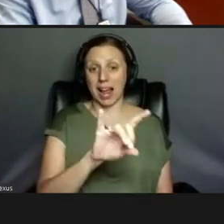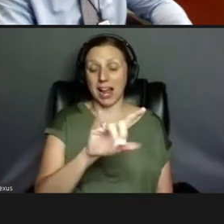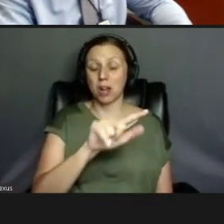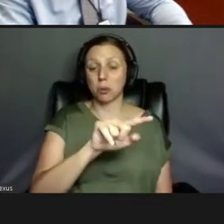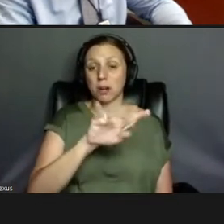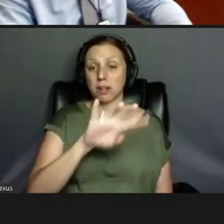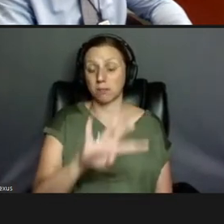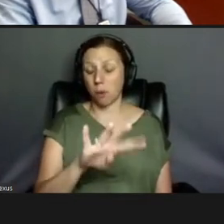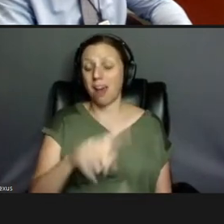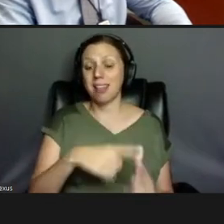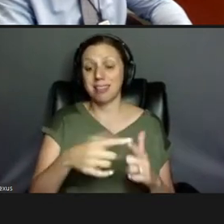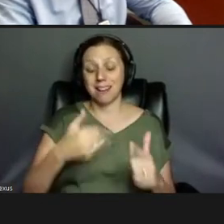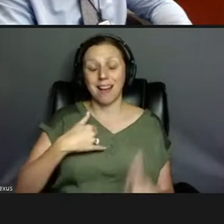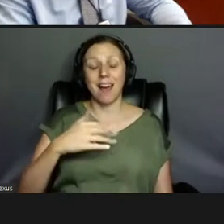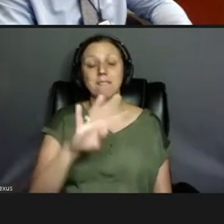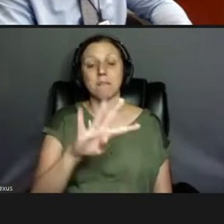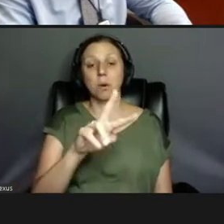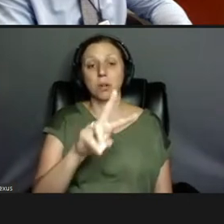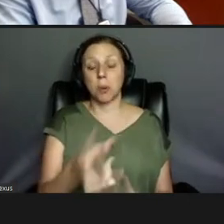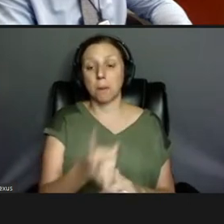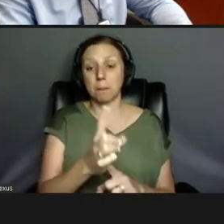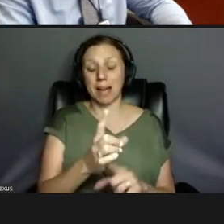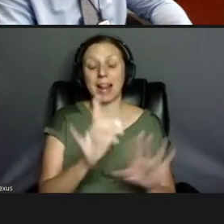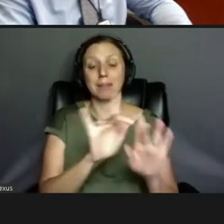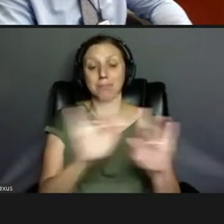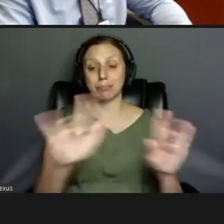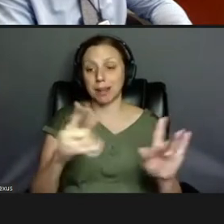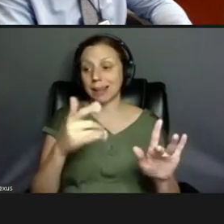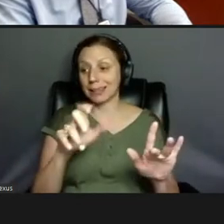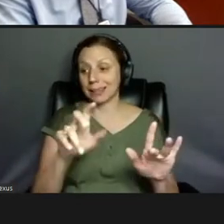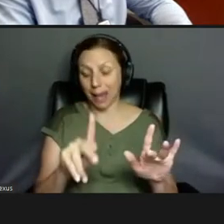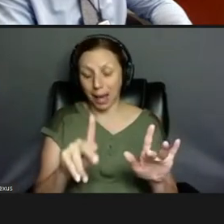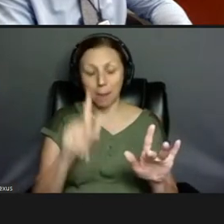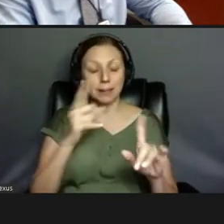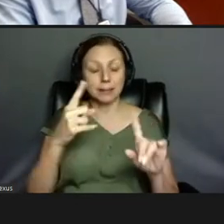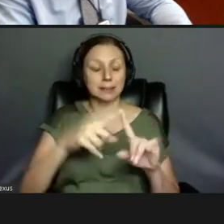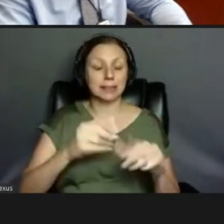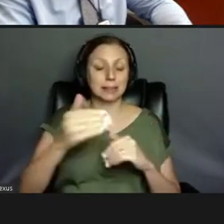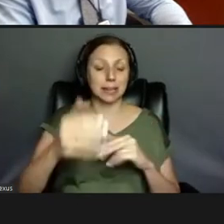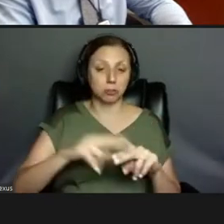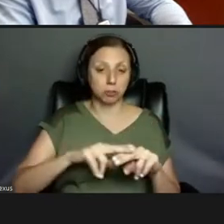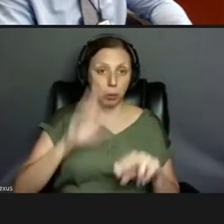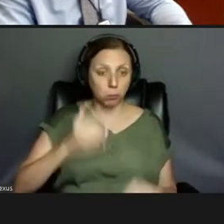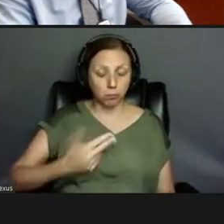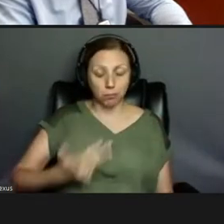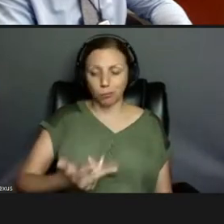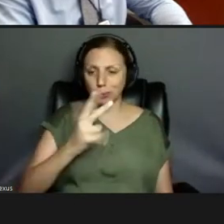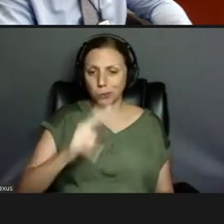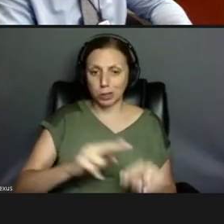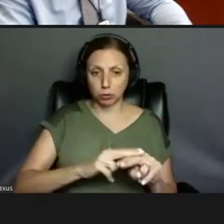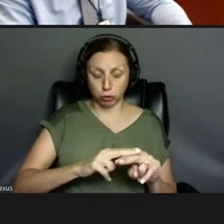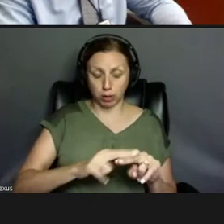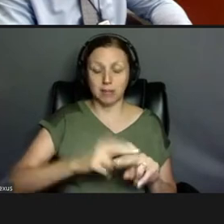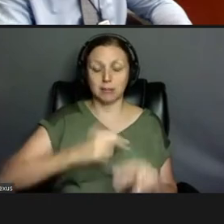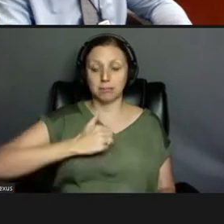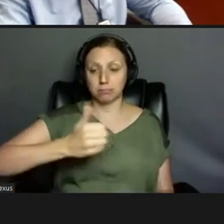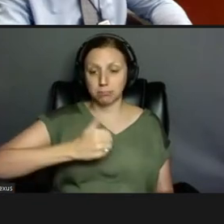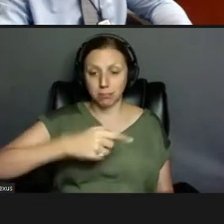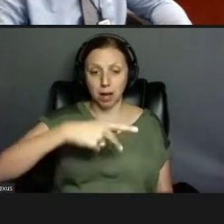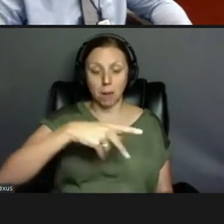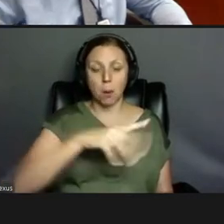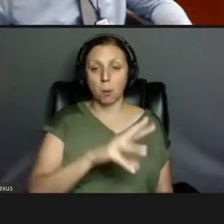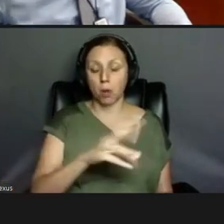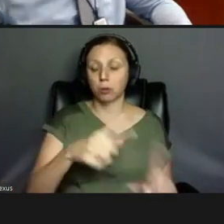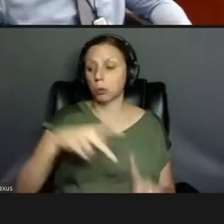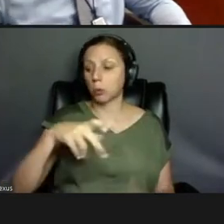there's a 42-minute gap to the next train. There are going to be three trains running from Port Washington into Penn Station